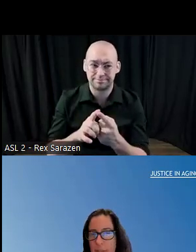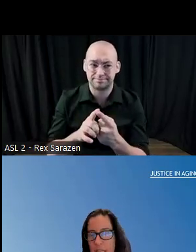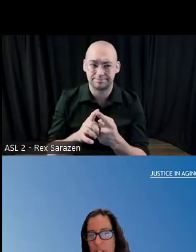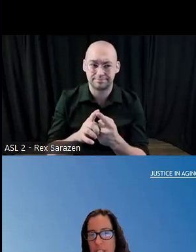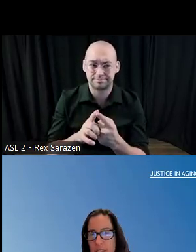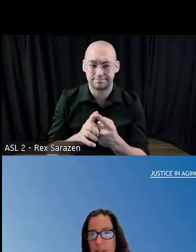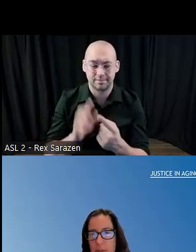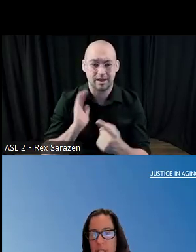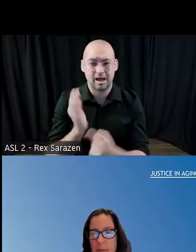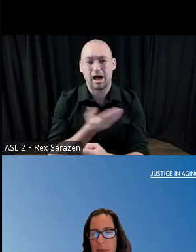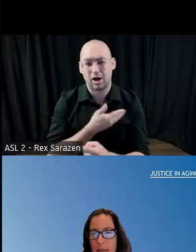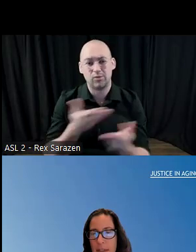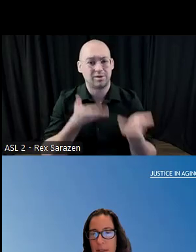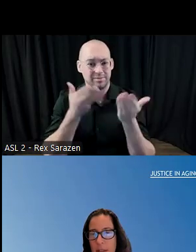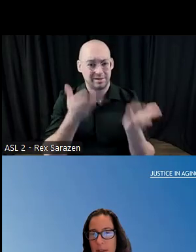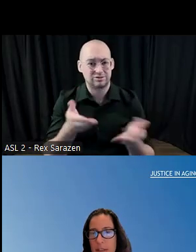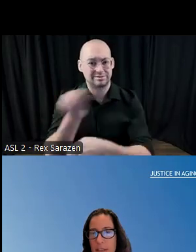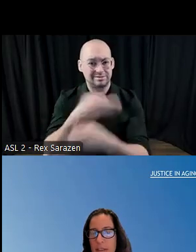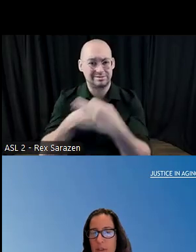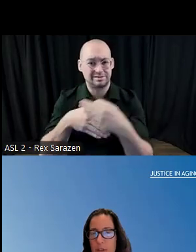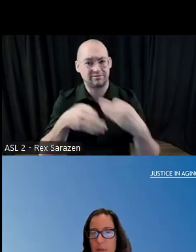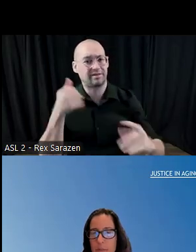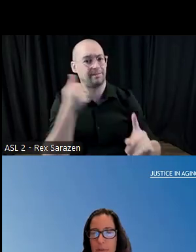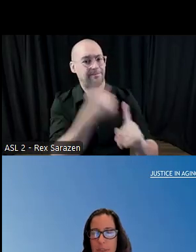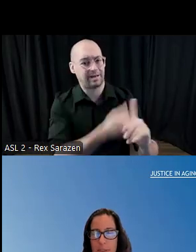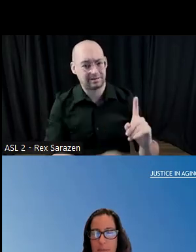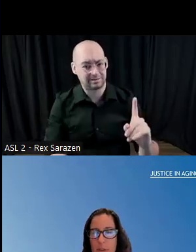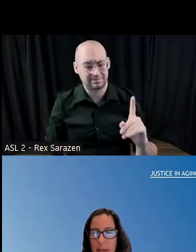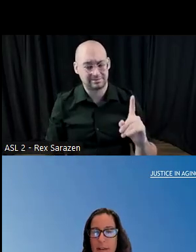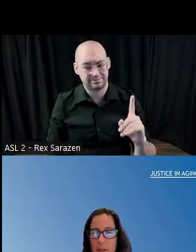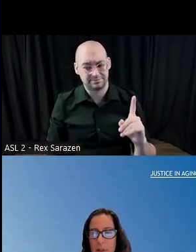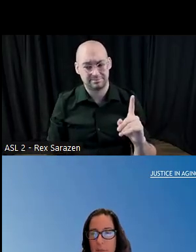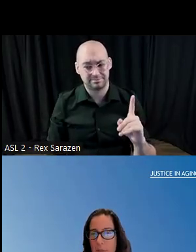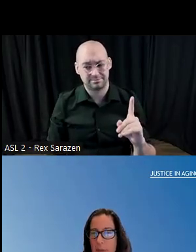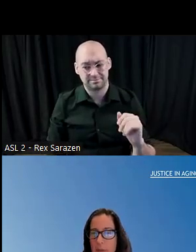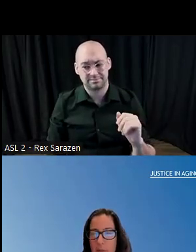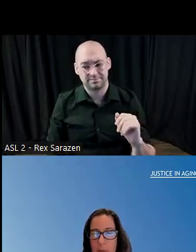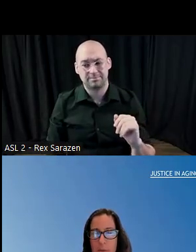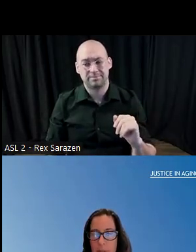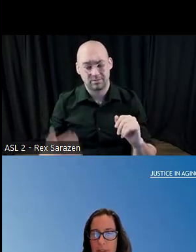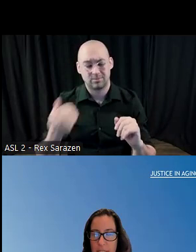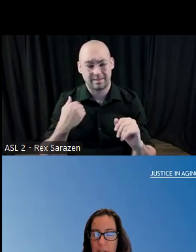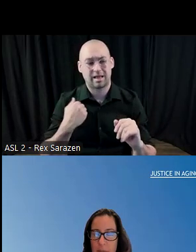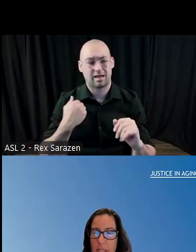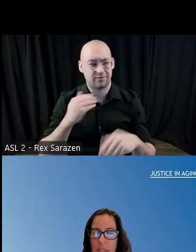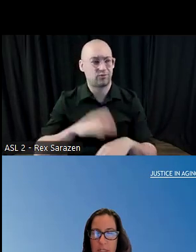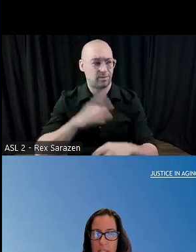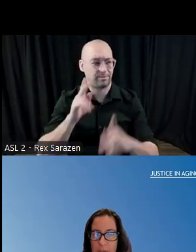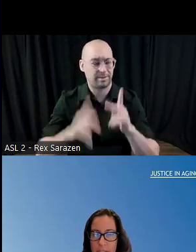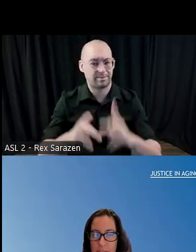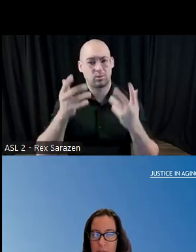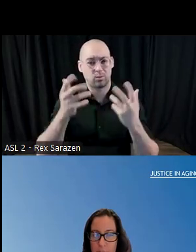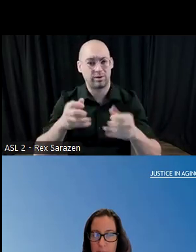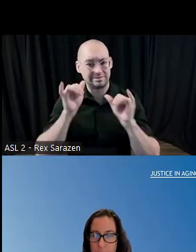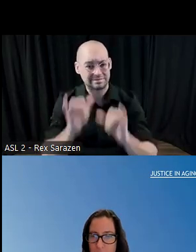our recommendations and sort of the impact that they're intended to have on people who want to stay in the community and